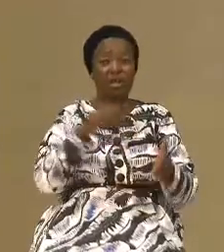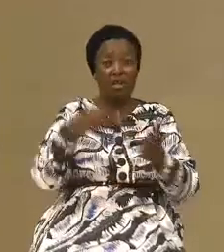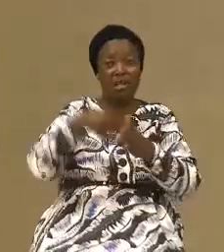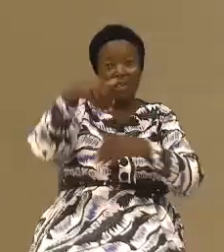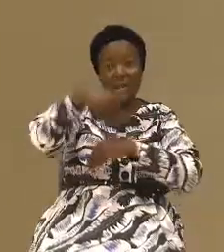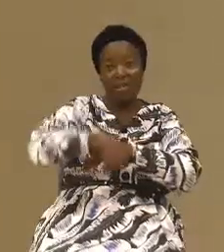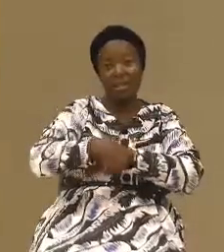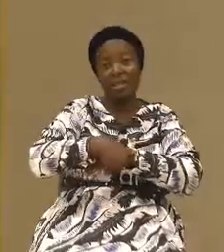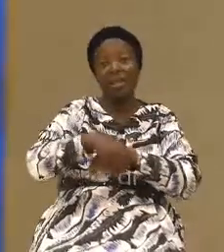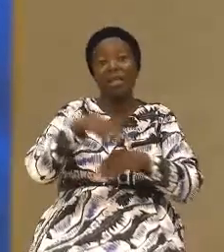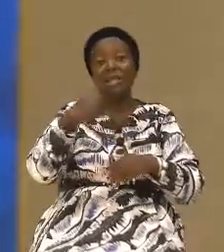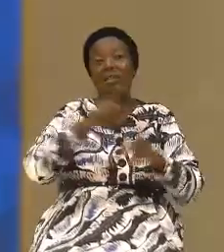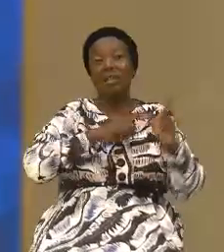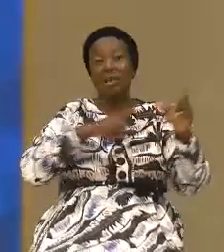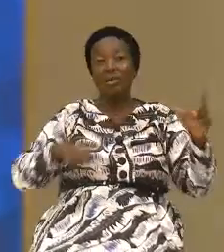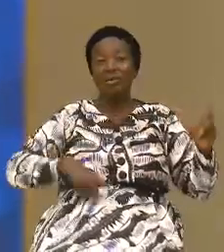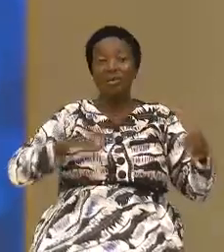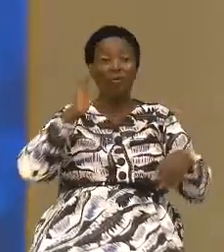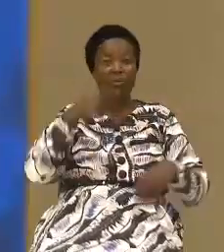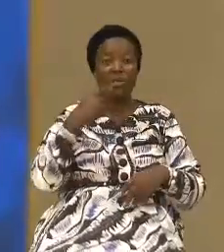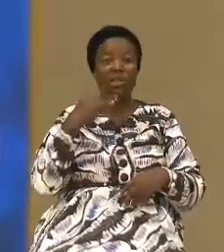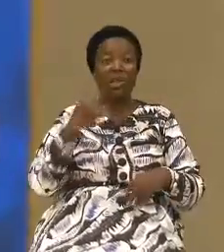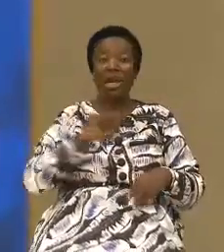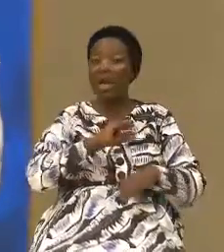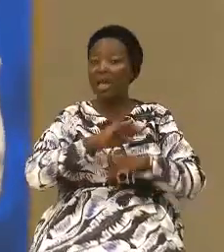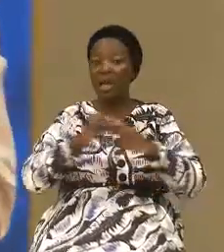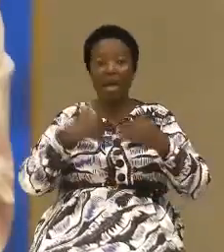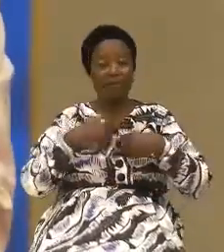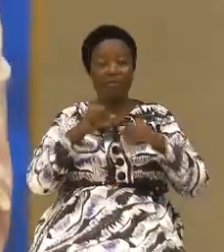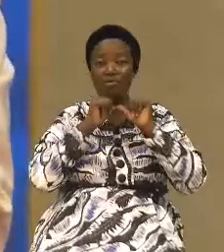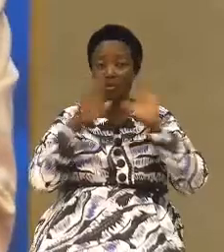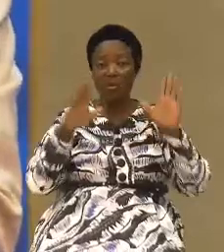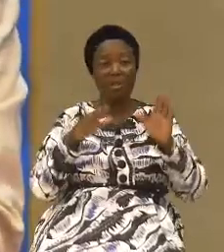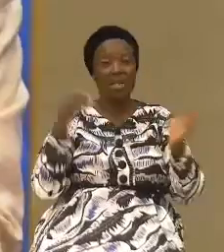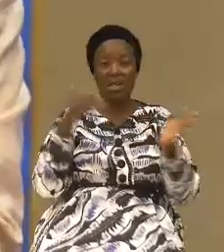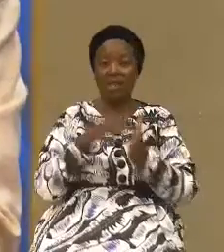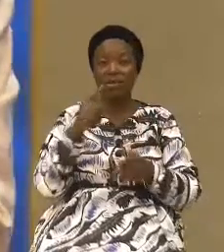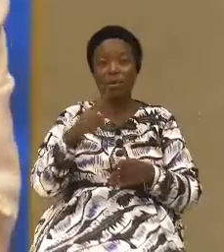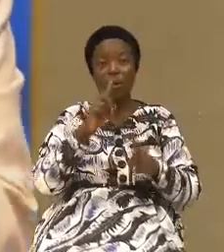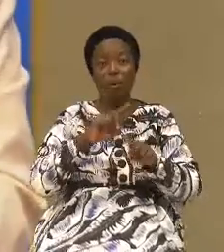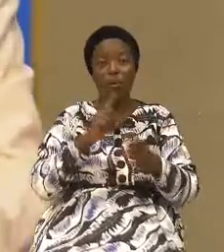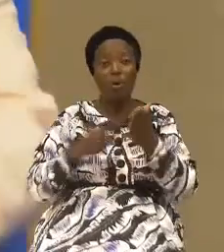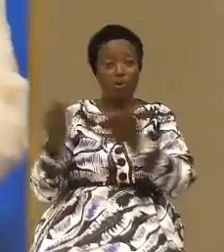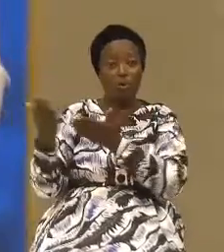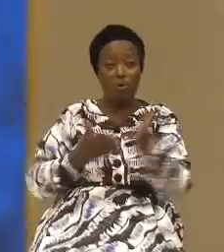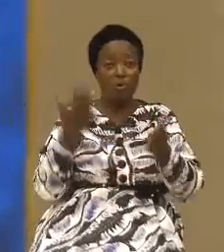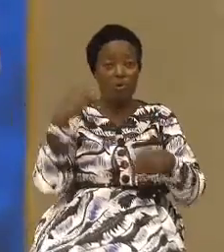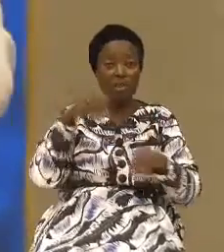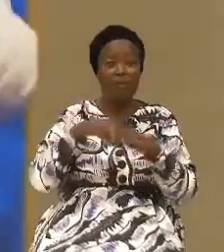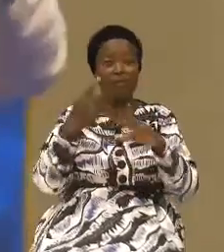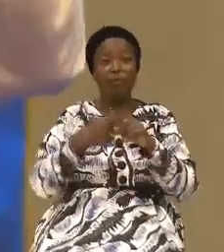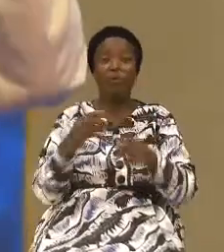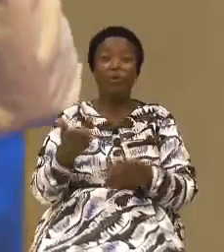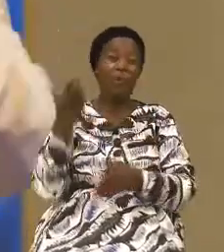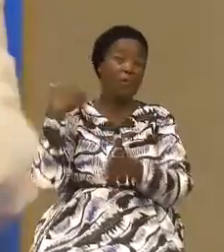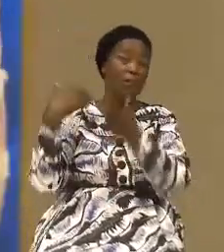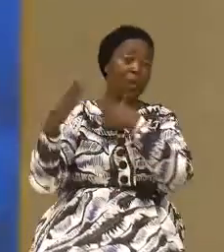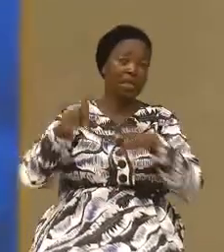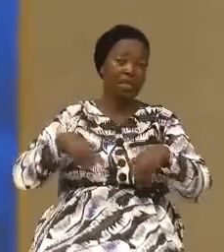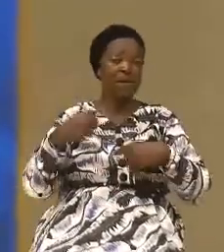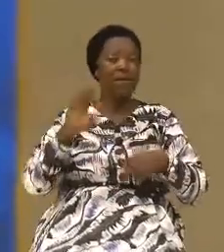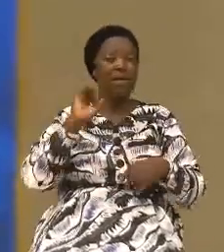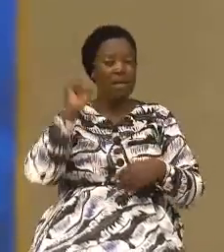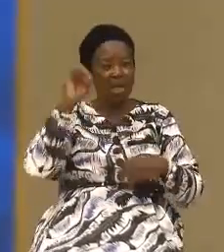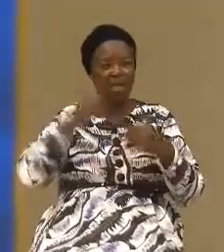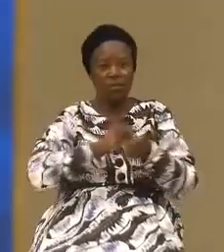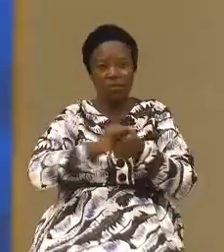Lord will say, I have nothing against you. What you brought in from your past life, he has washed everything